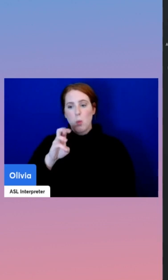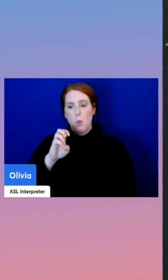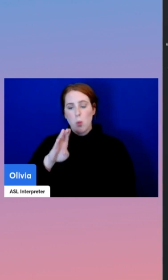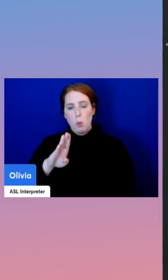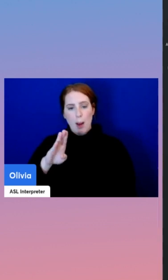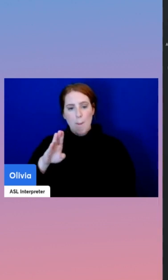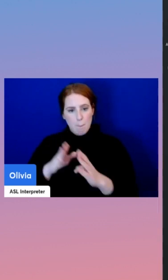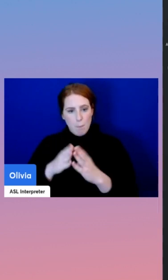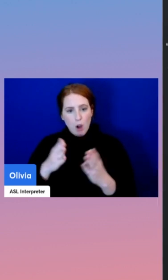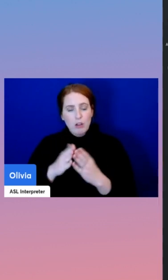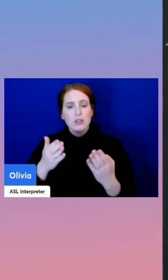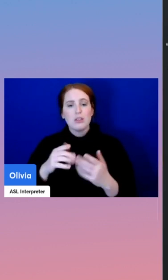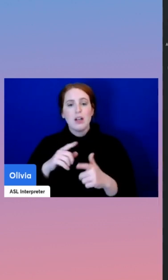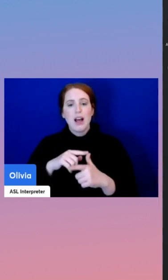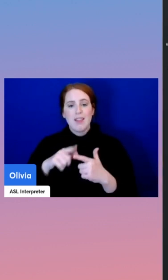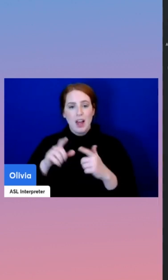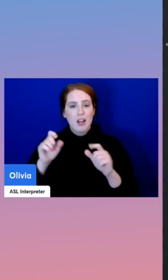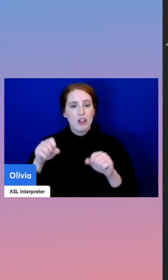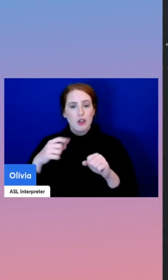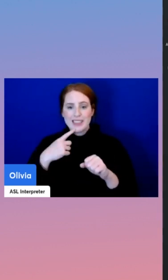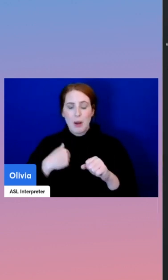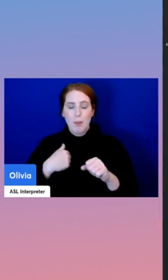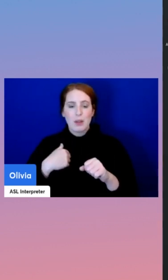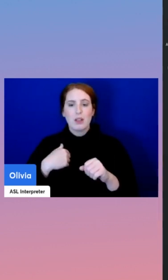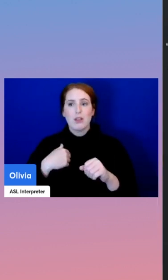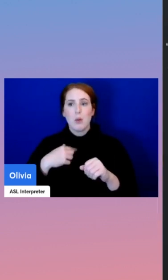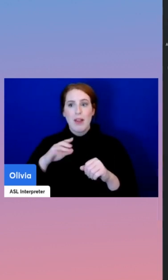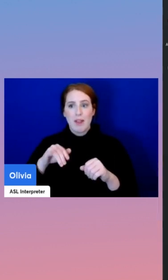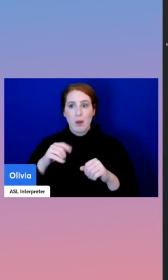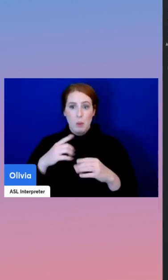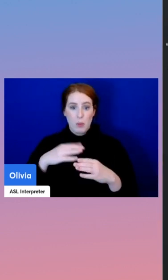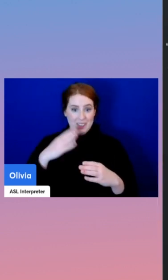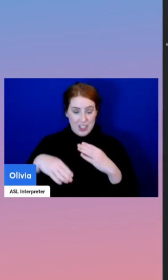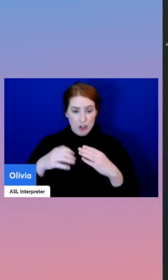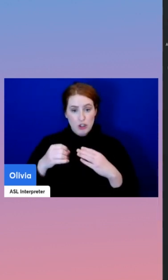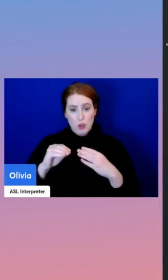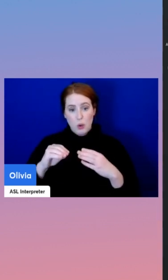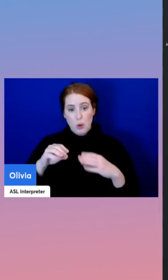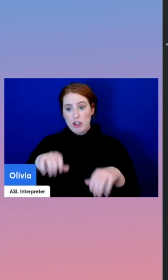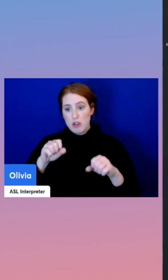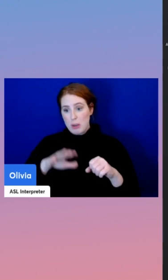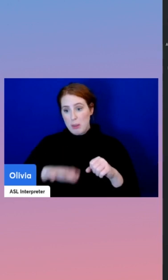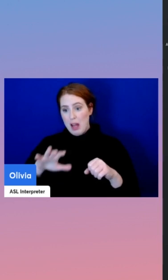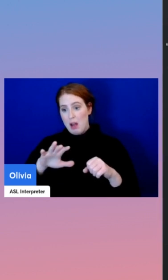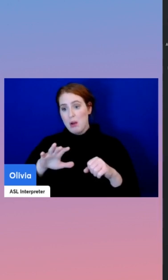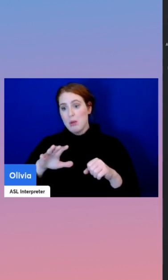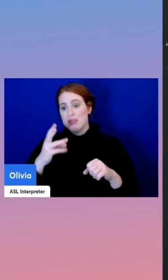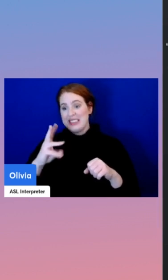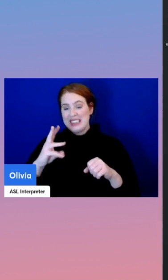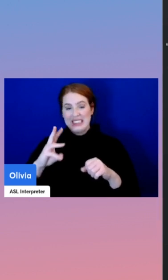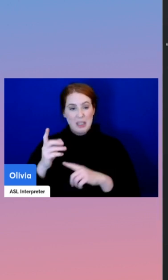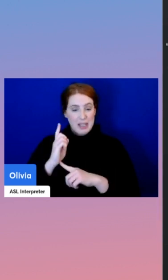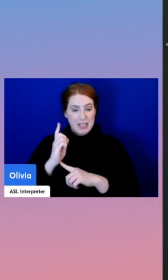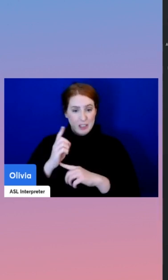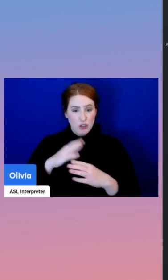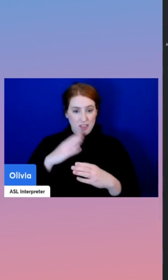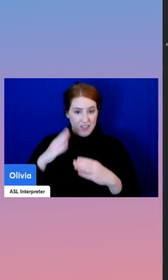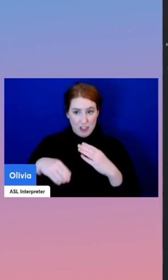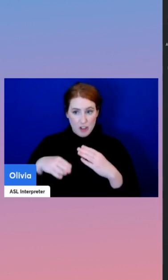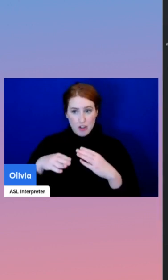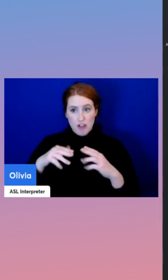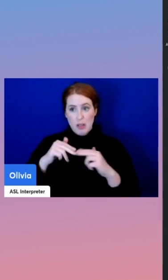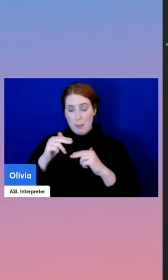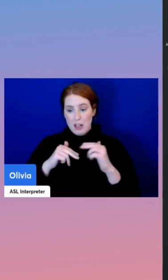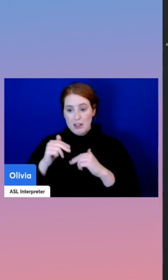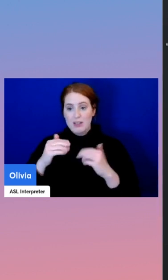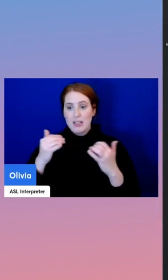able to tell me when the build was finished, so it took about 16 minutes to complete the build. Now I have my iteration, which is version